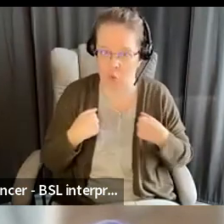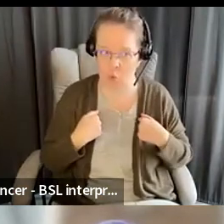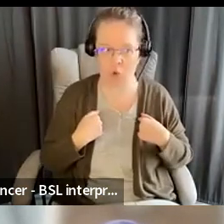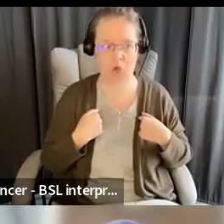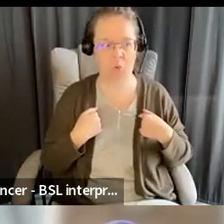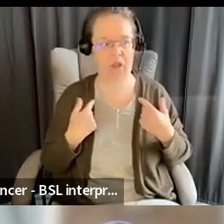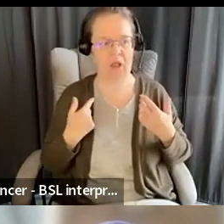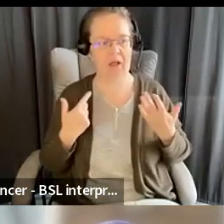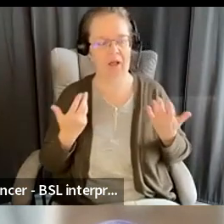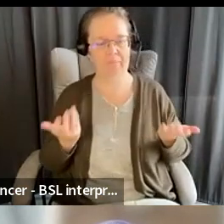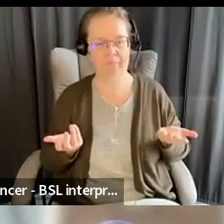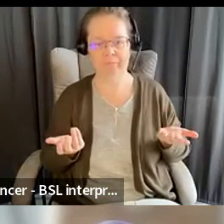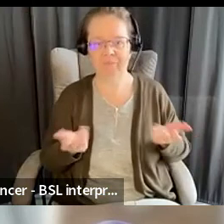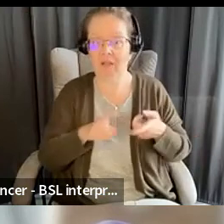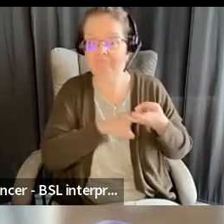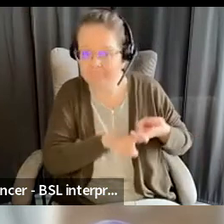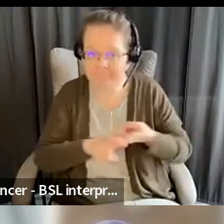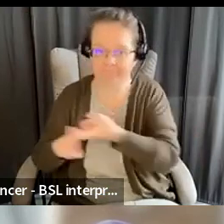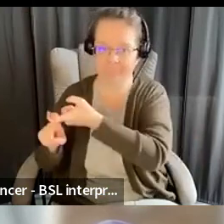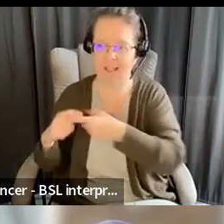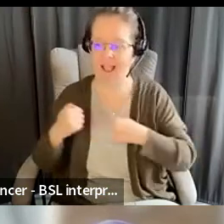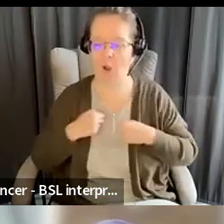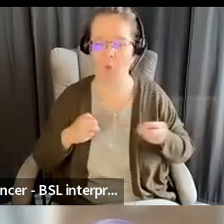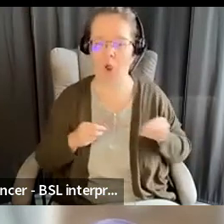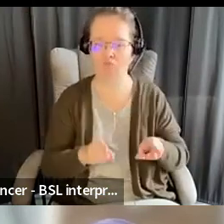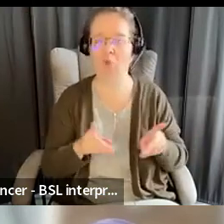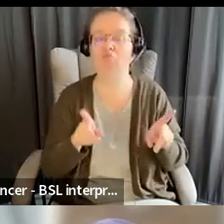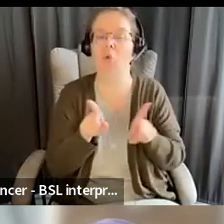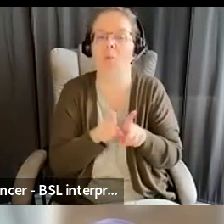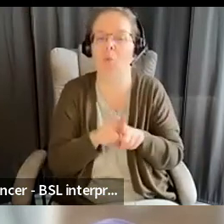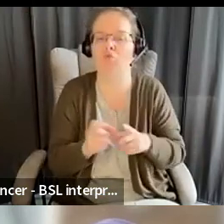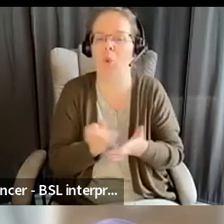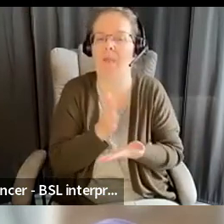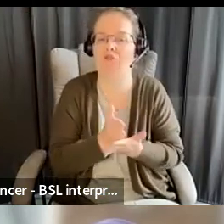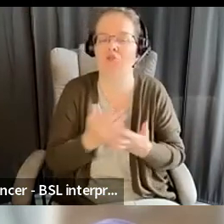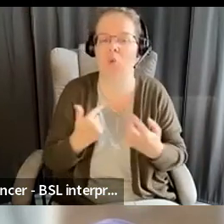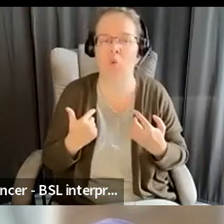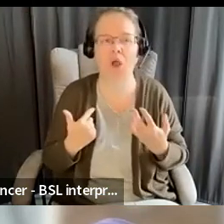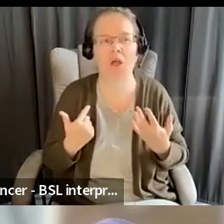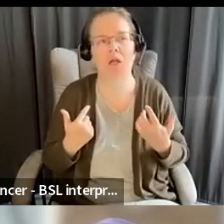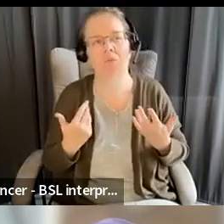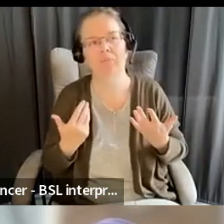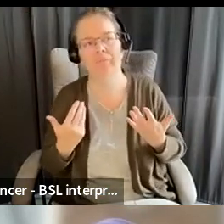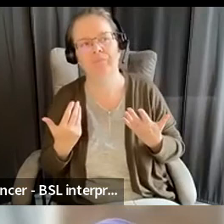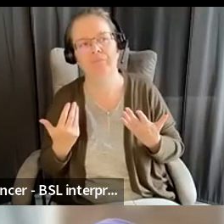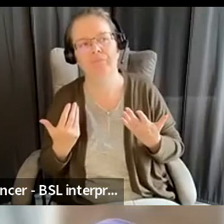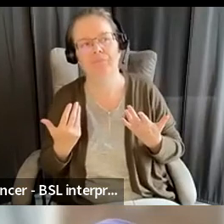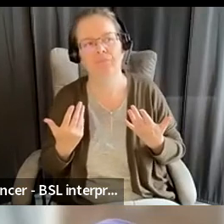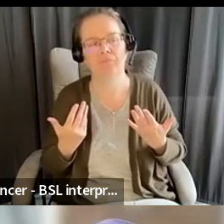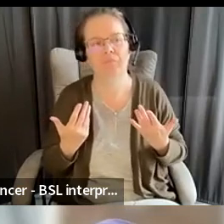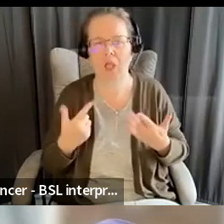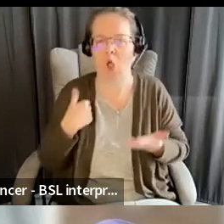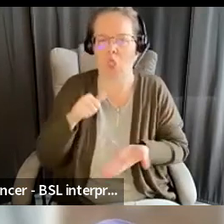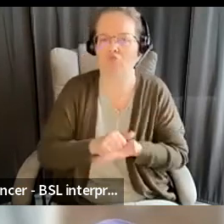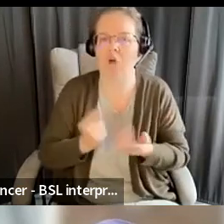sure we are consistent in our approach, but also we're making sure that we are doing the